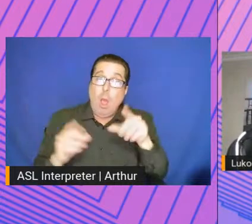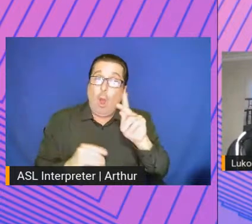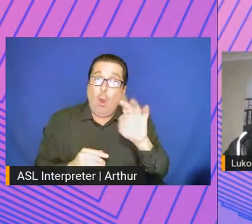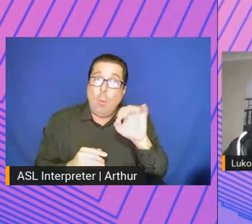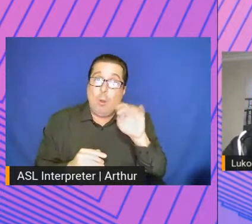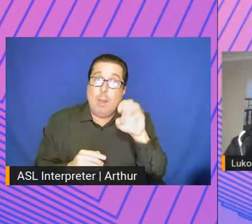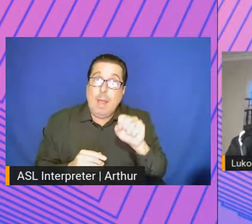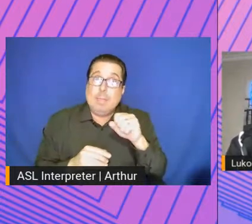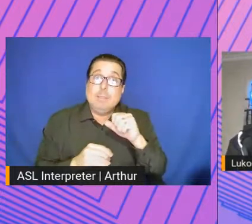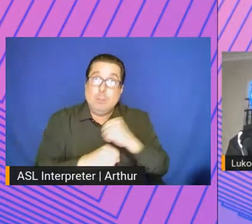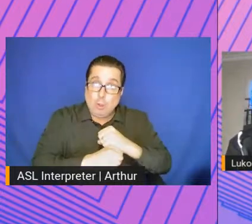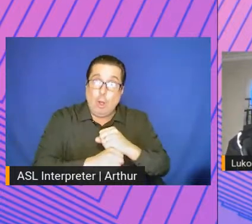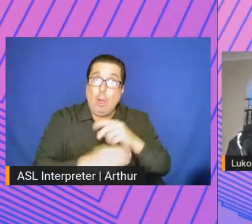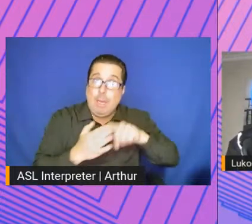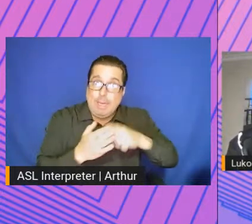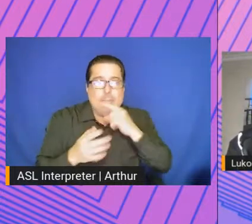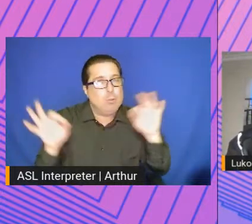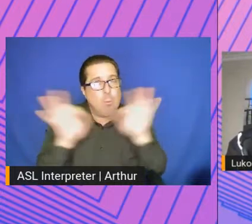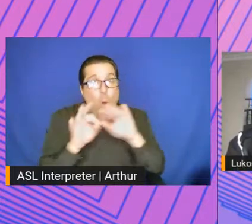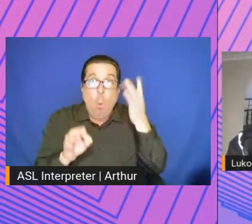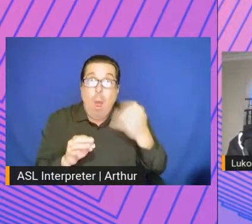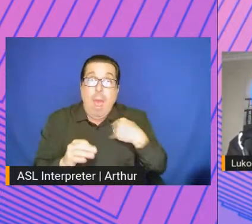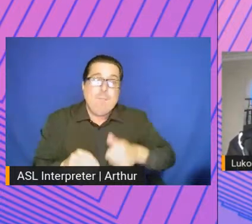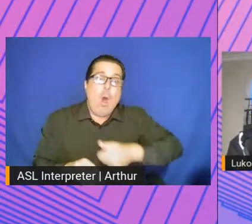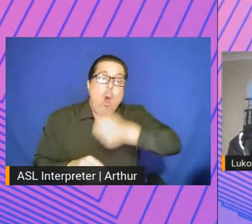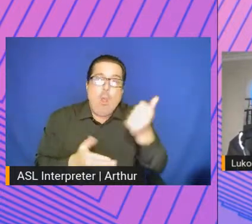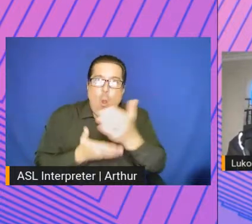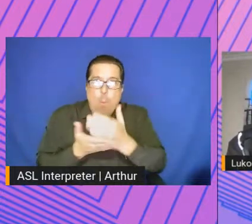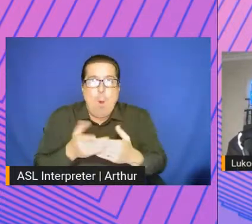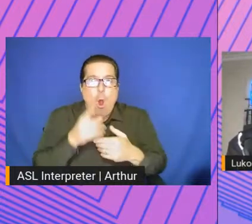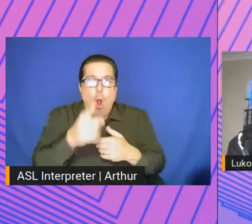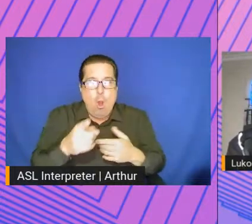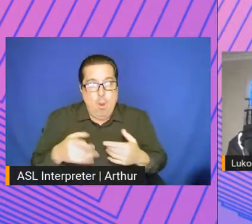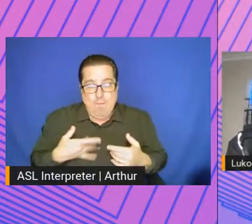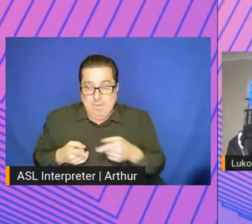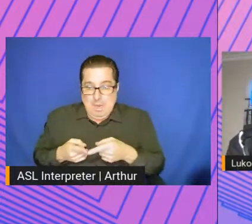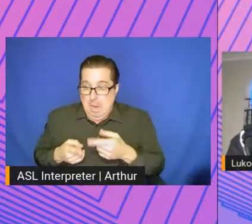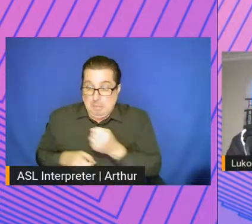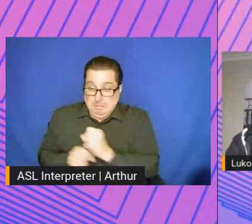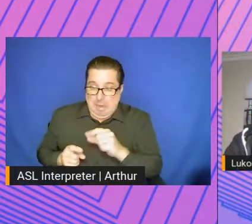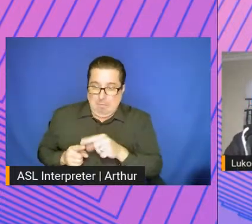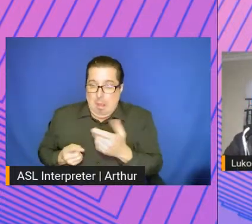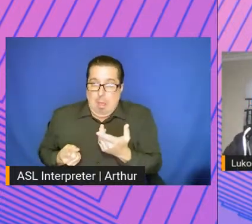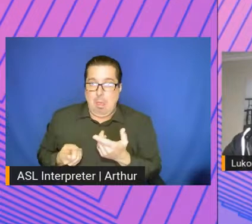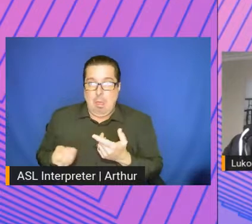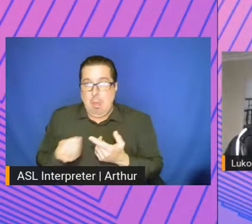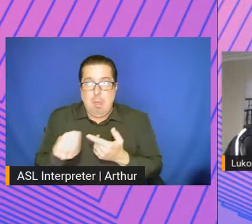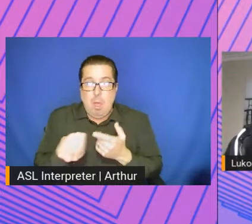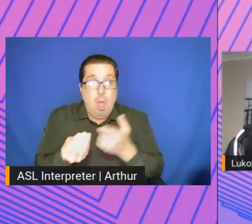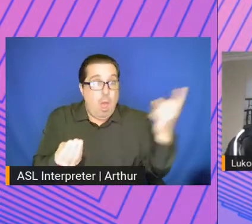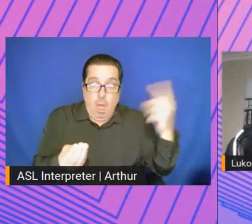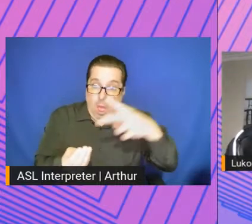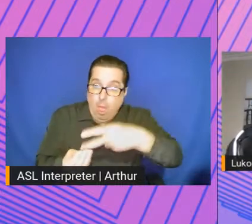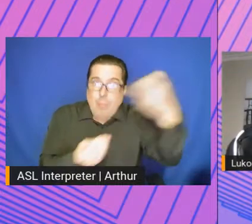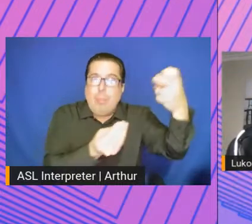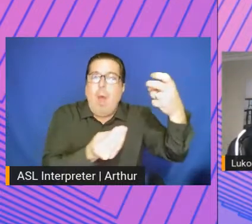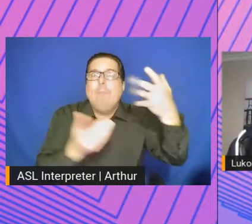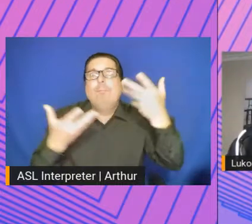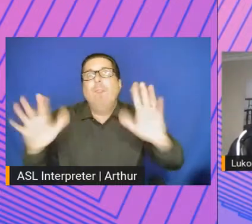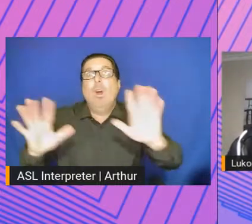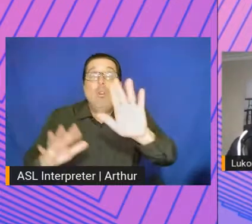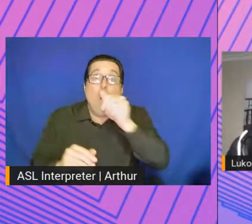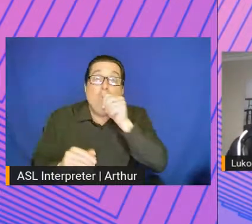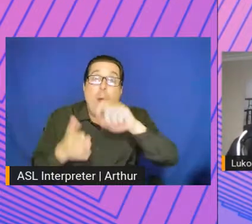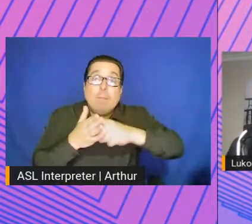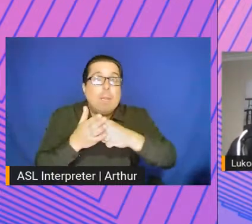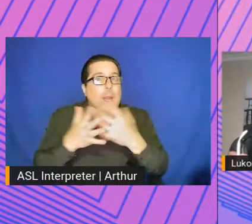so important, because if there's another component that you don't keep safe, then that becomes an entry point for an attacker. And all of a sudden your private key